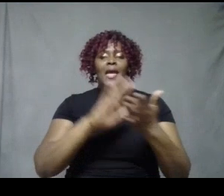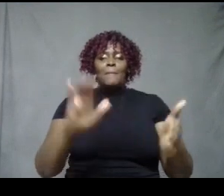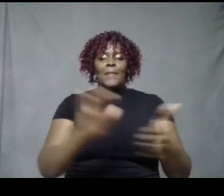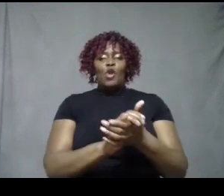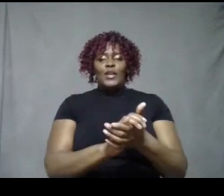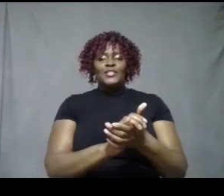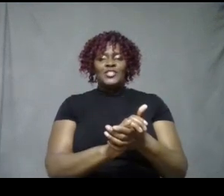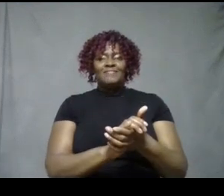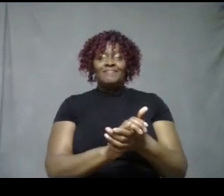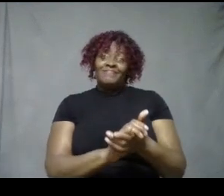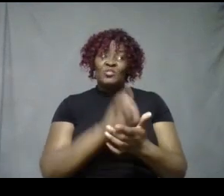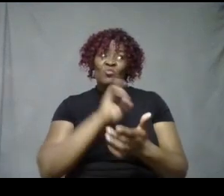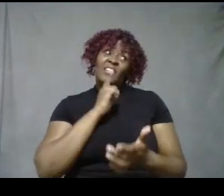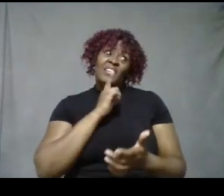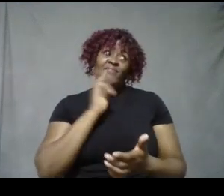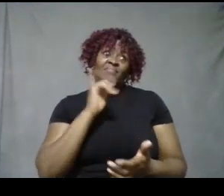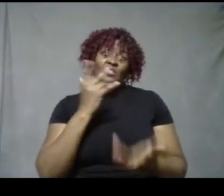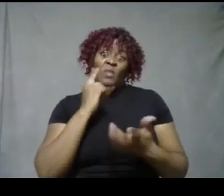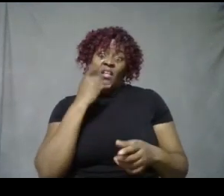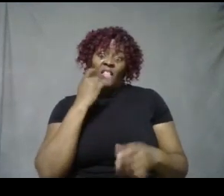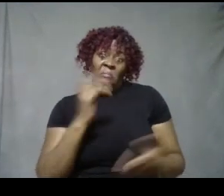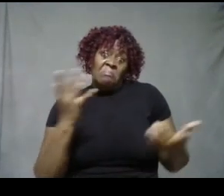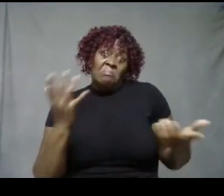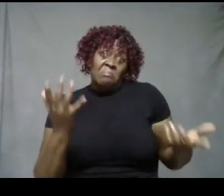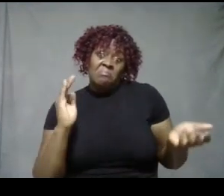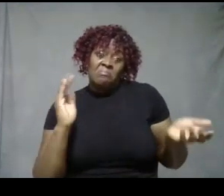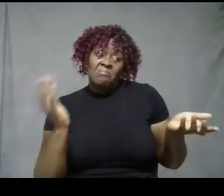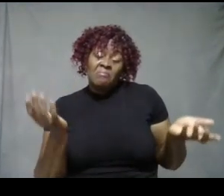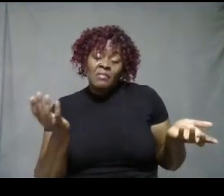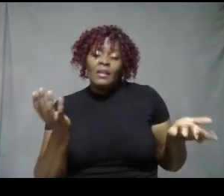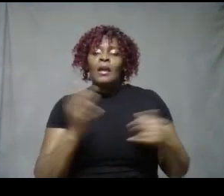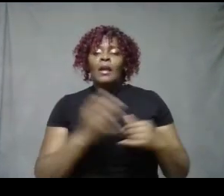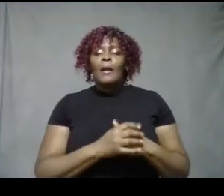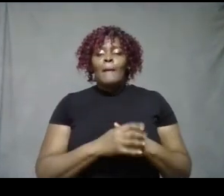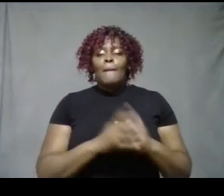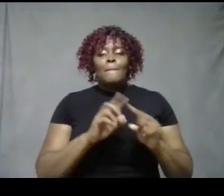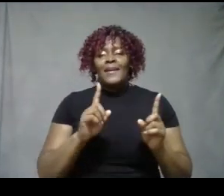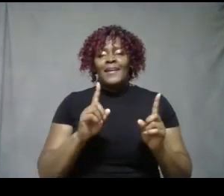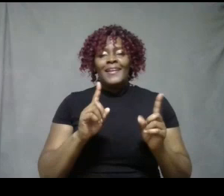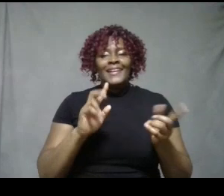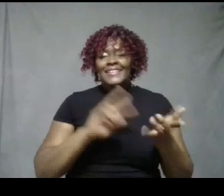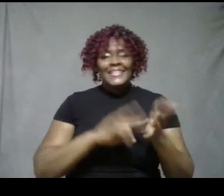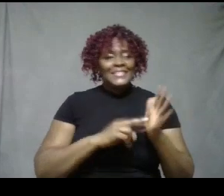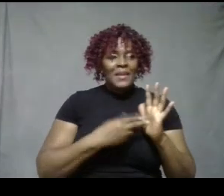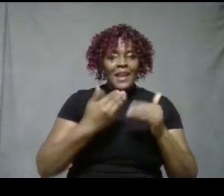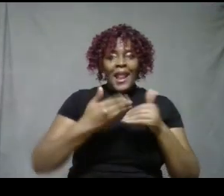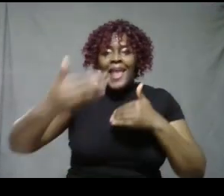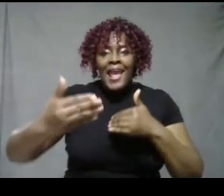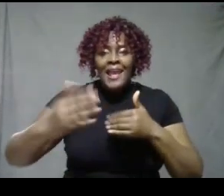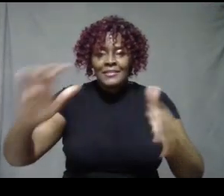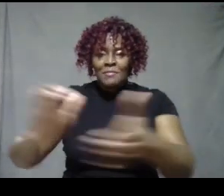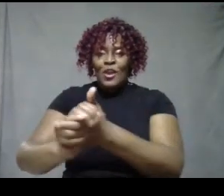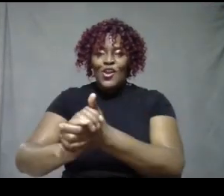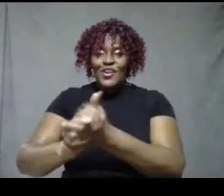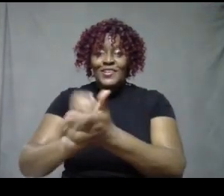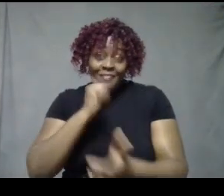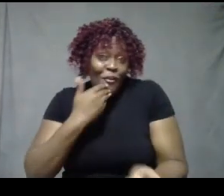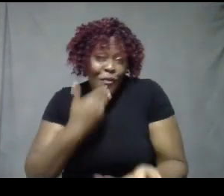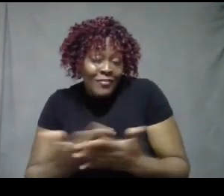And maybe that's what it was. But that doesn't mean you can't have a good marriage after that one. And